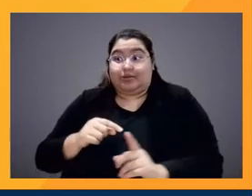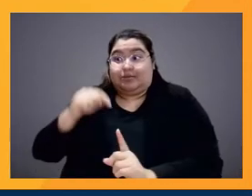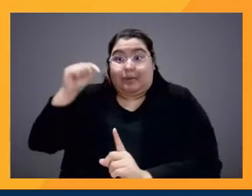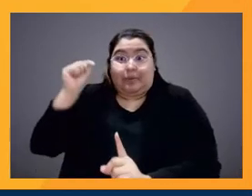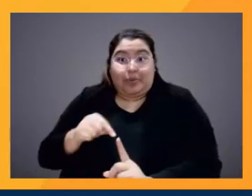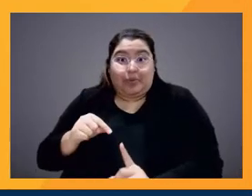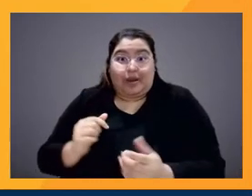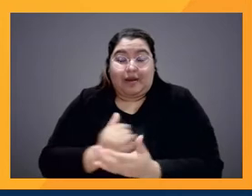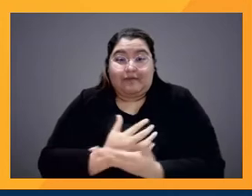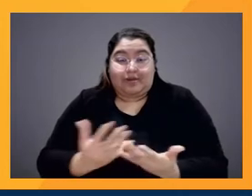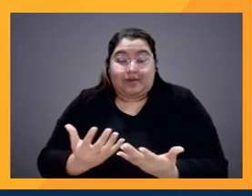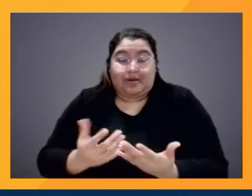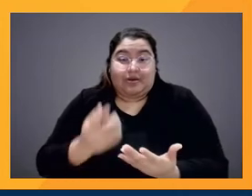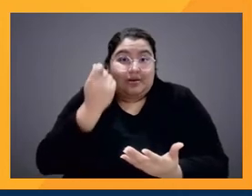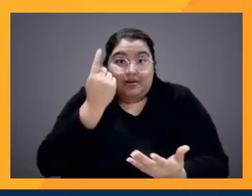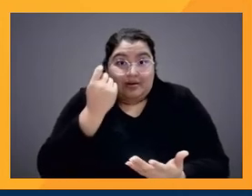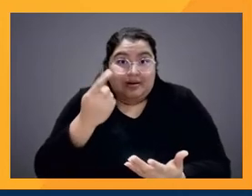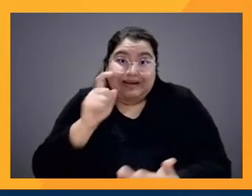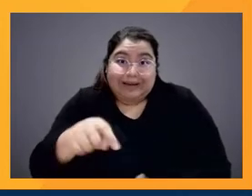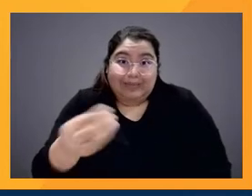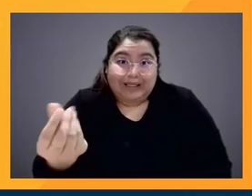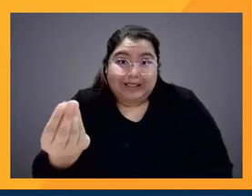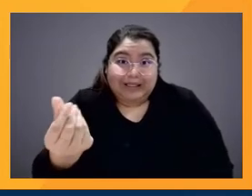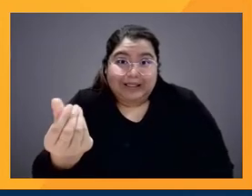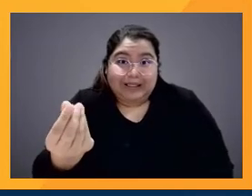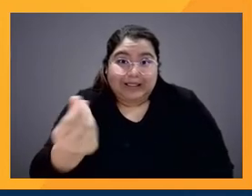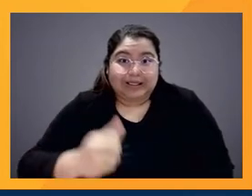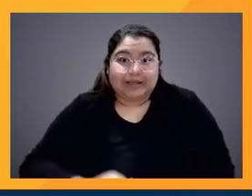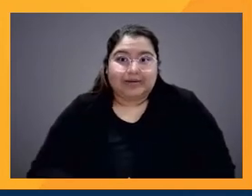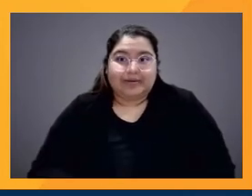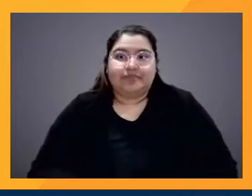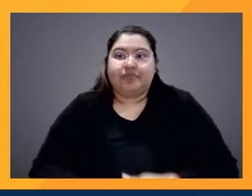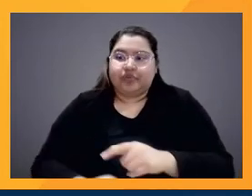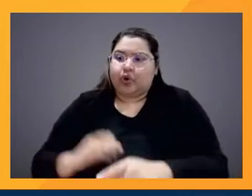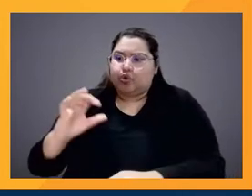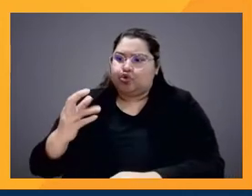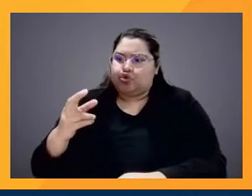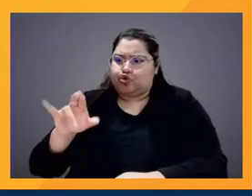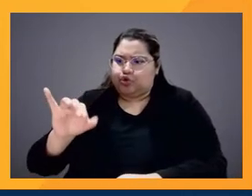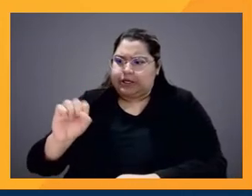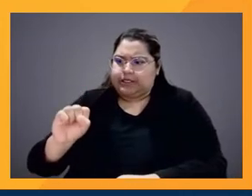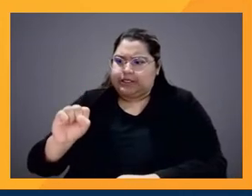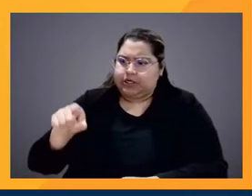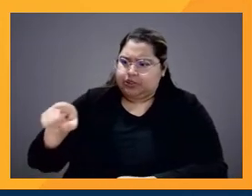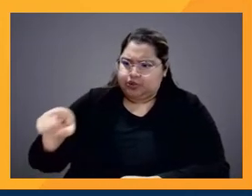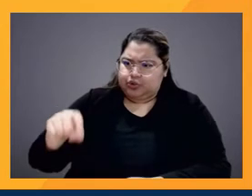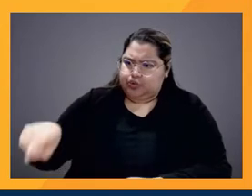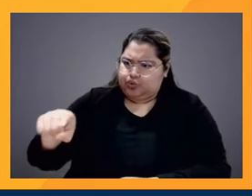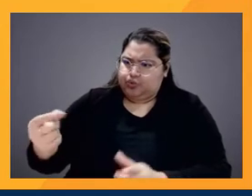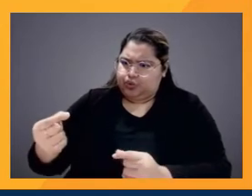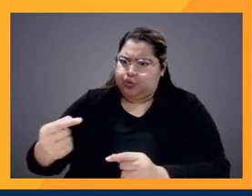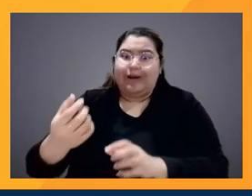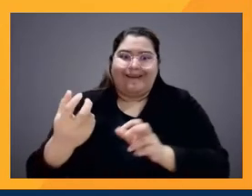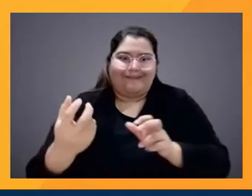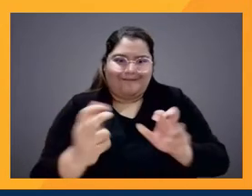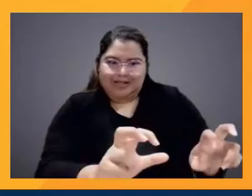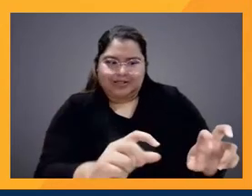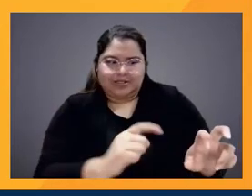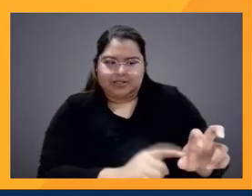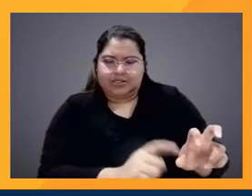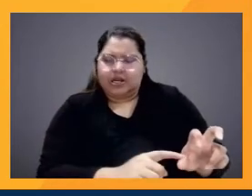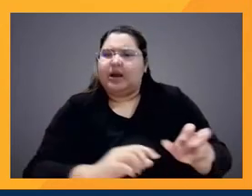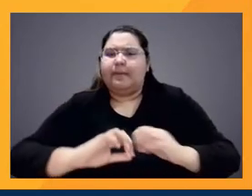administrative data that we see across the JP Morgan Chase platform from our customers that gives us this amazing lens to understand what's happening in